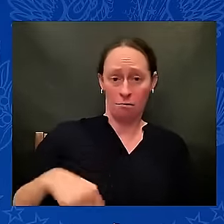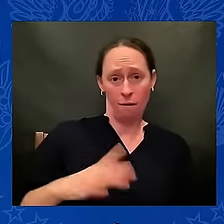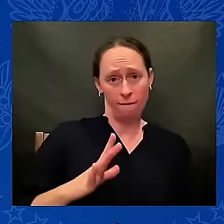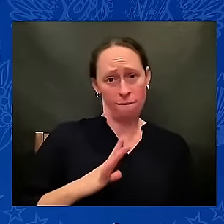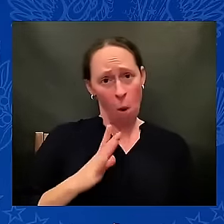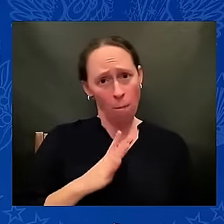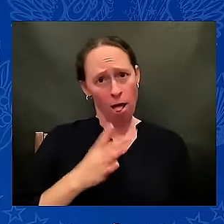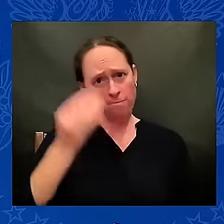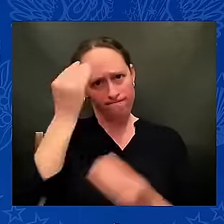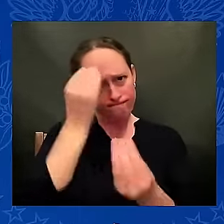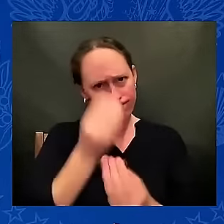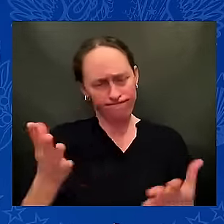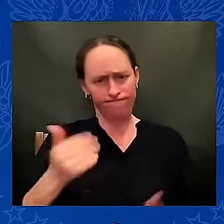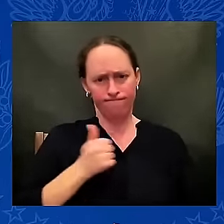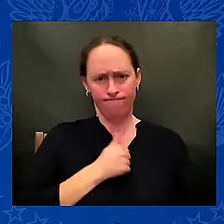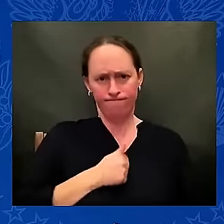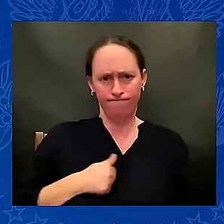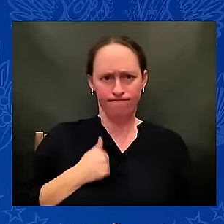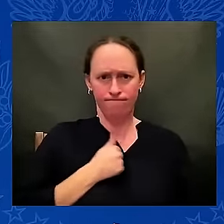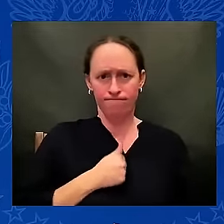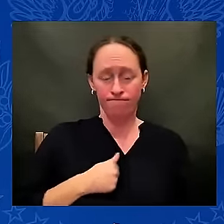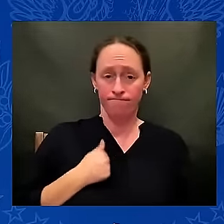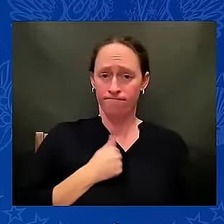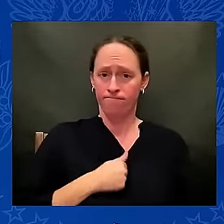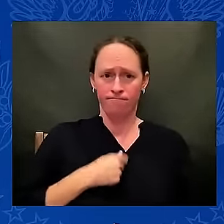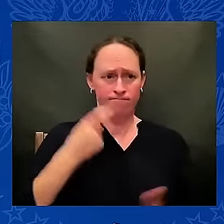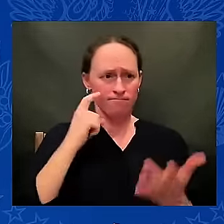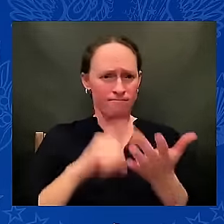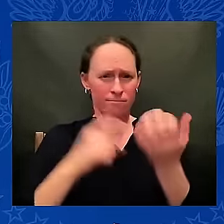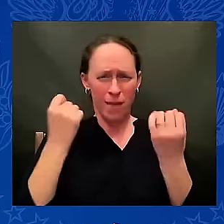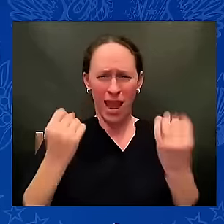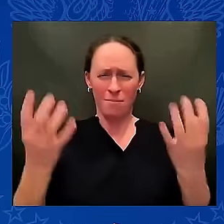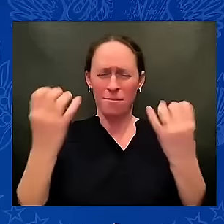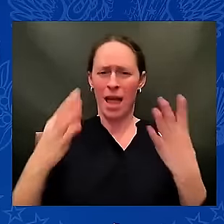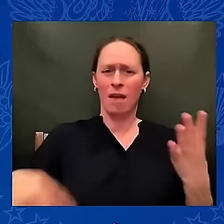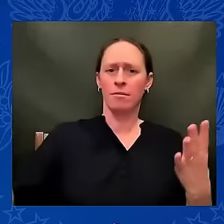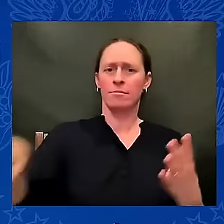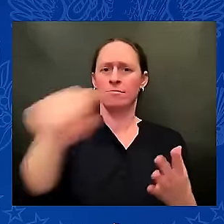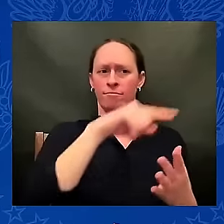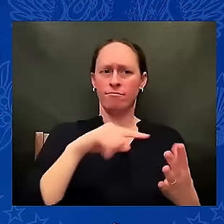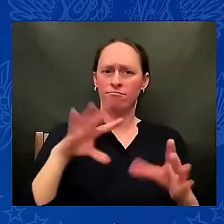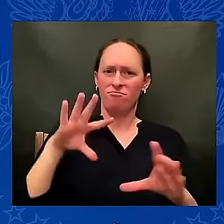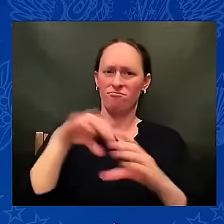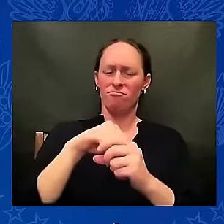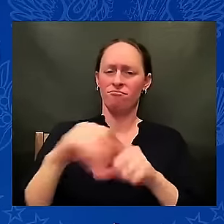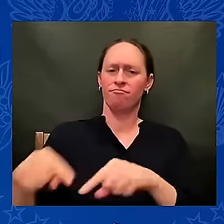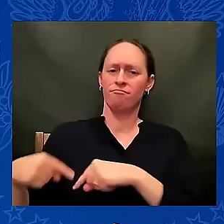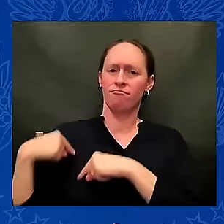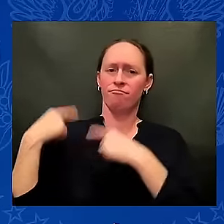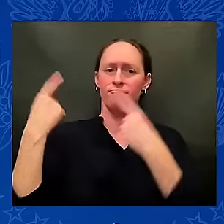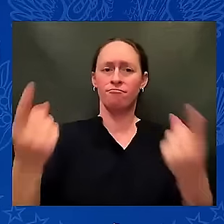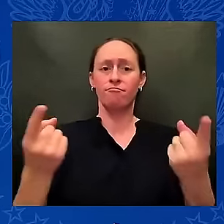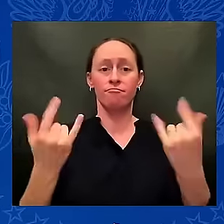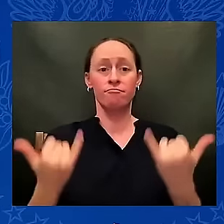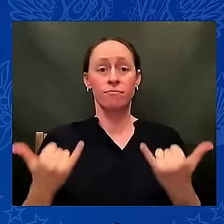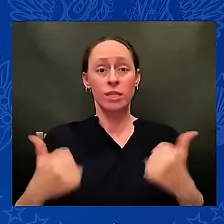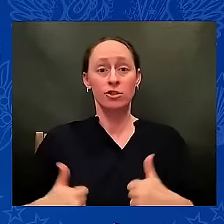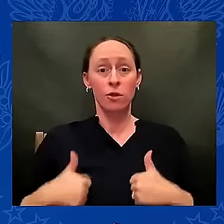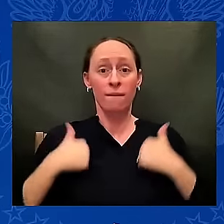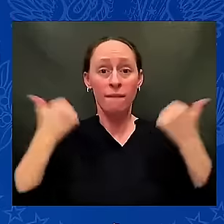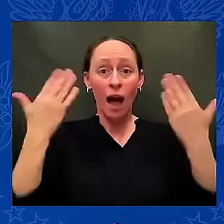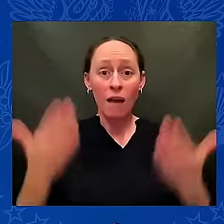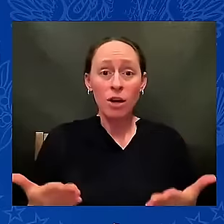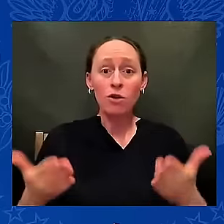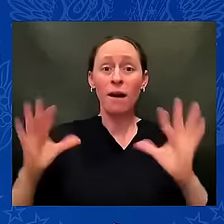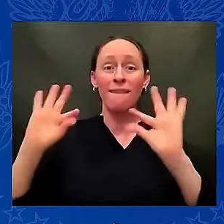today. Survivors and descendants, allies and advocates, like the nation's Native American